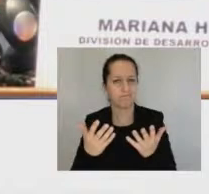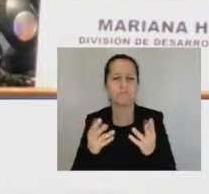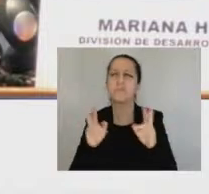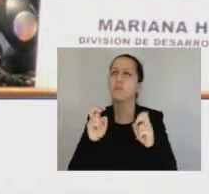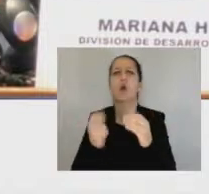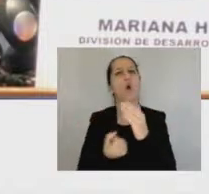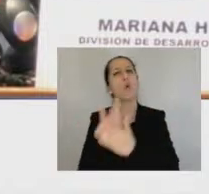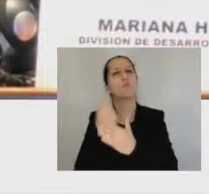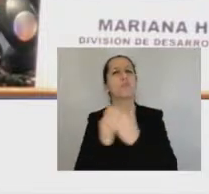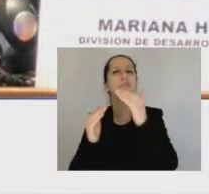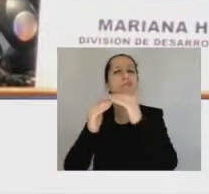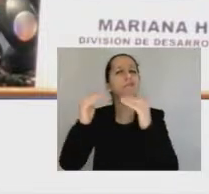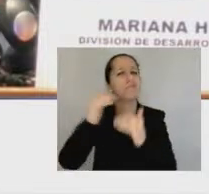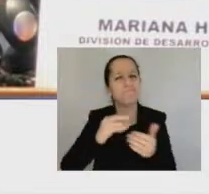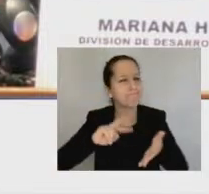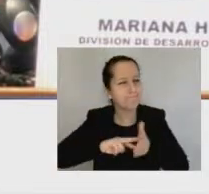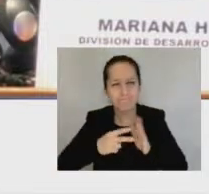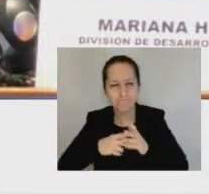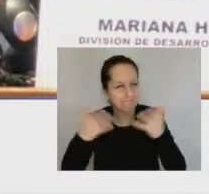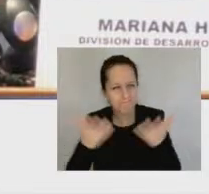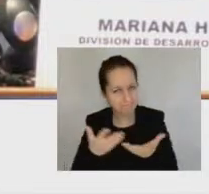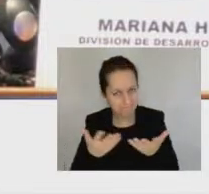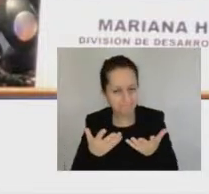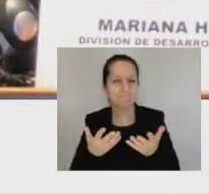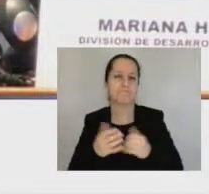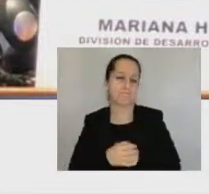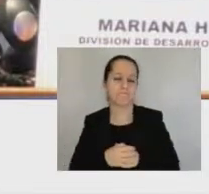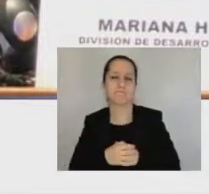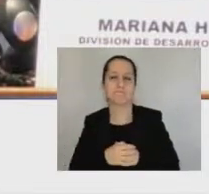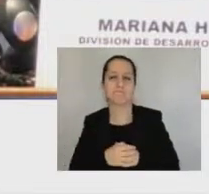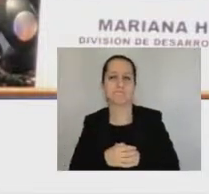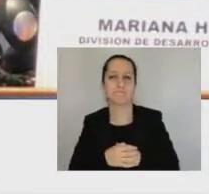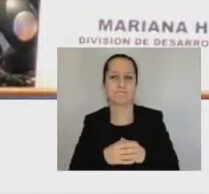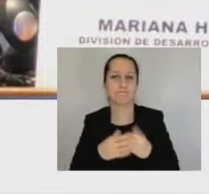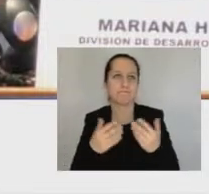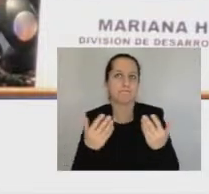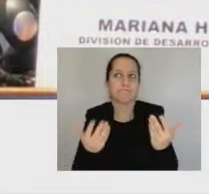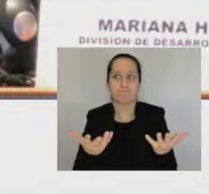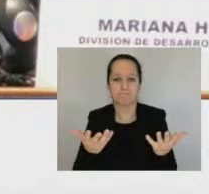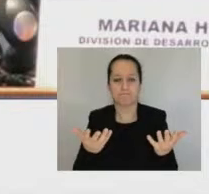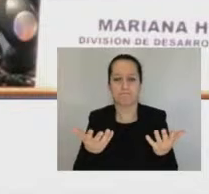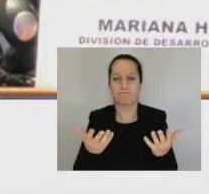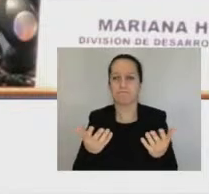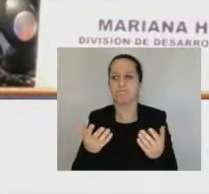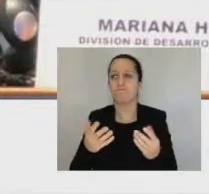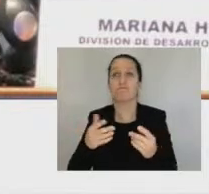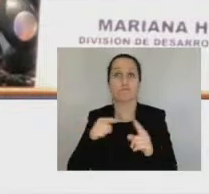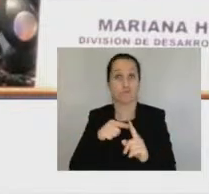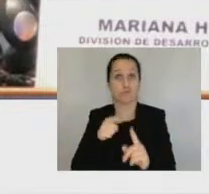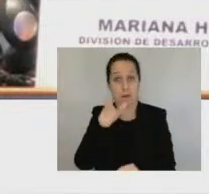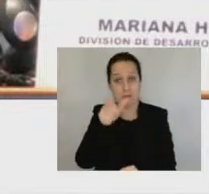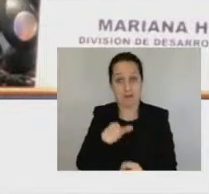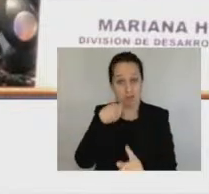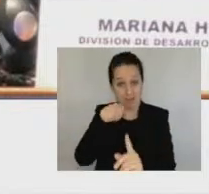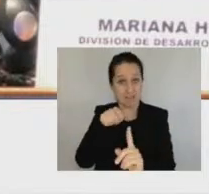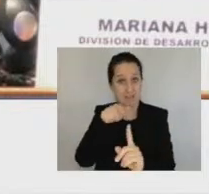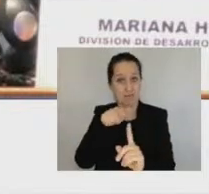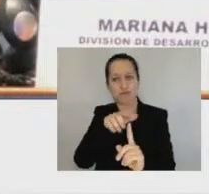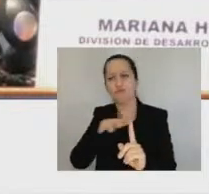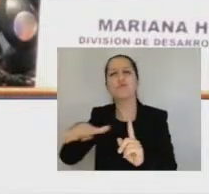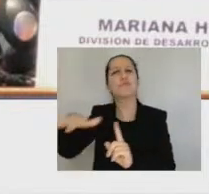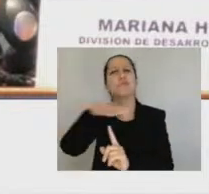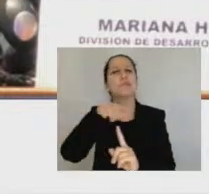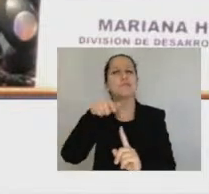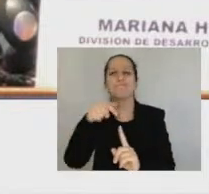What does this mean? This means the inequalities that come about because